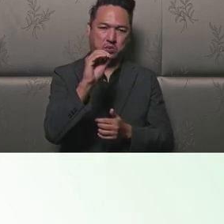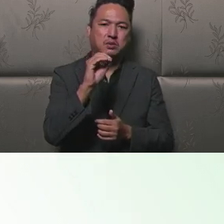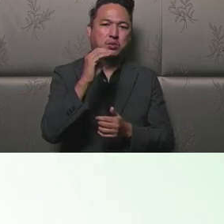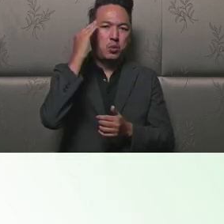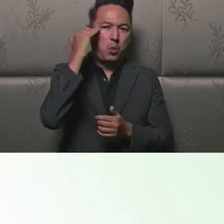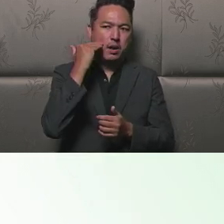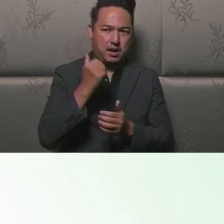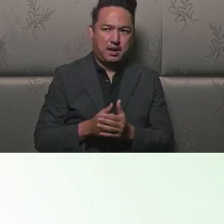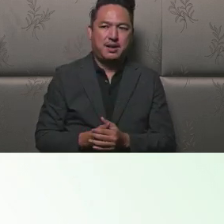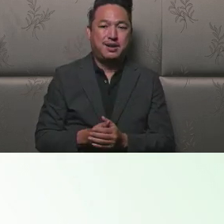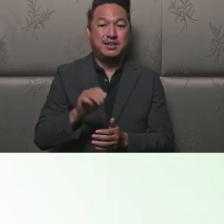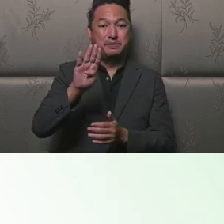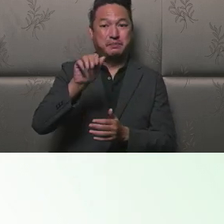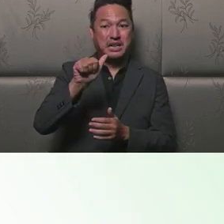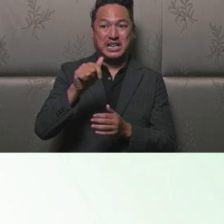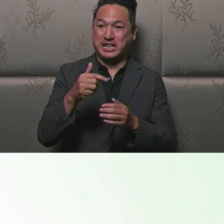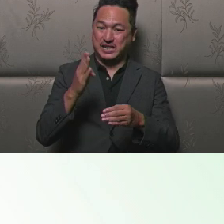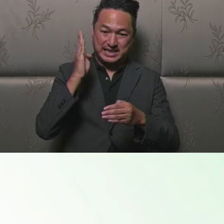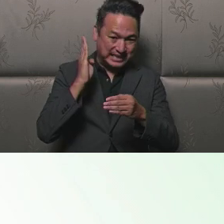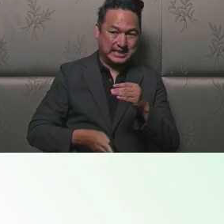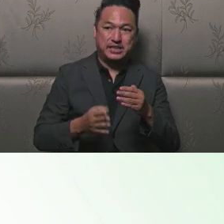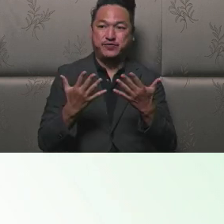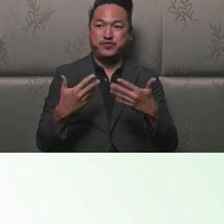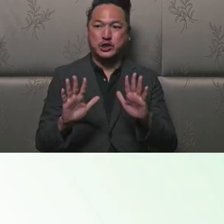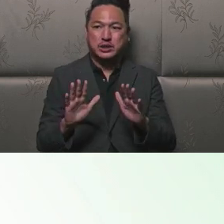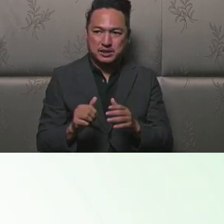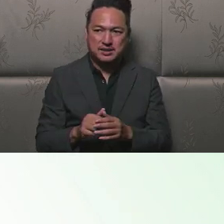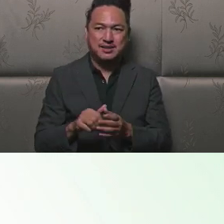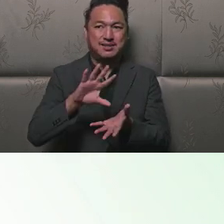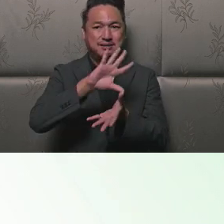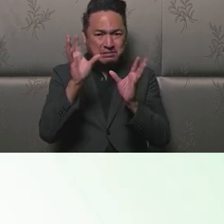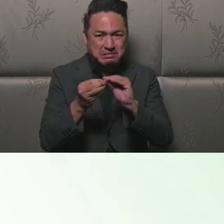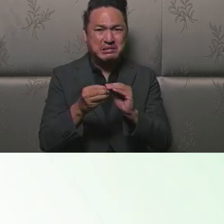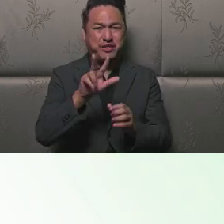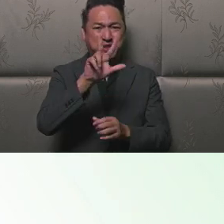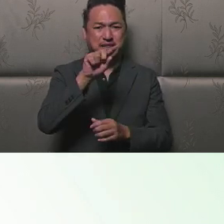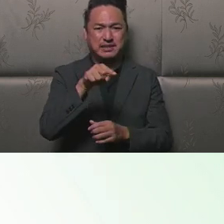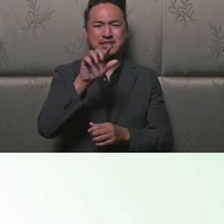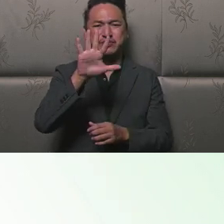certain university courses or institutions, and these fees vary by universities.